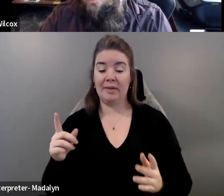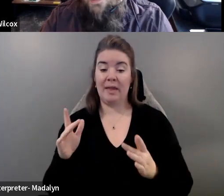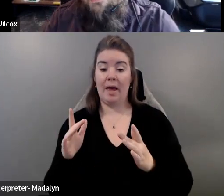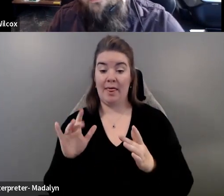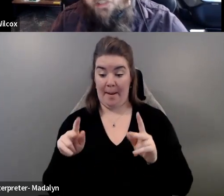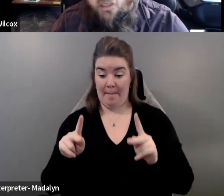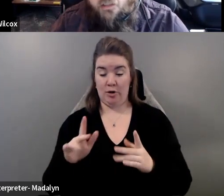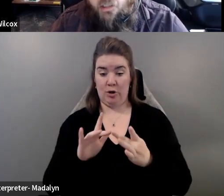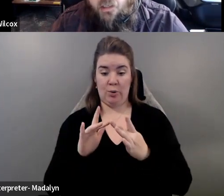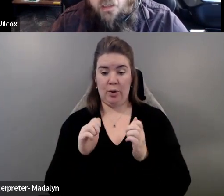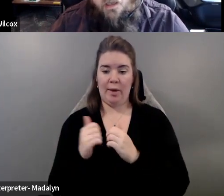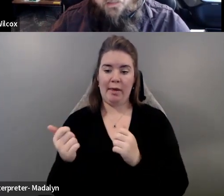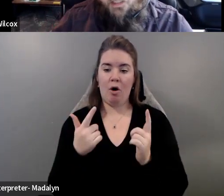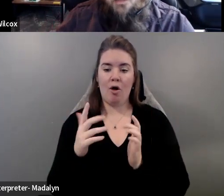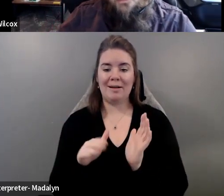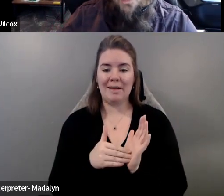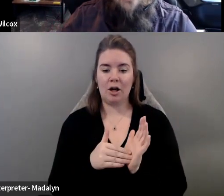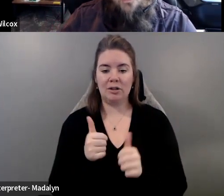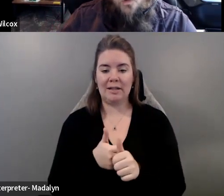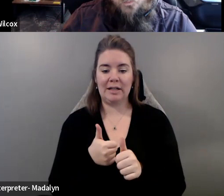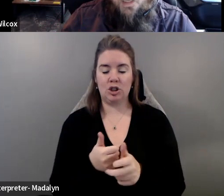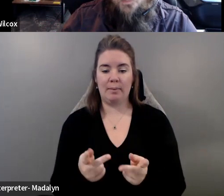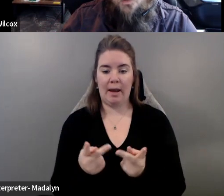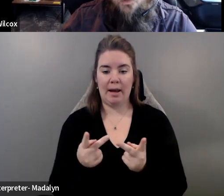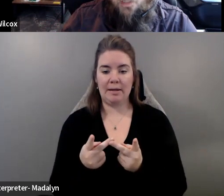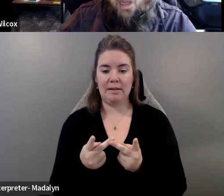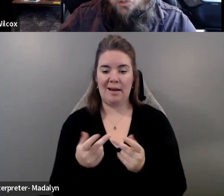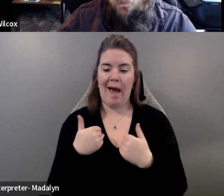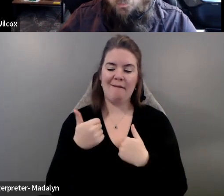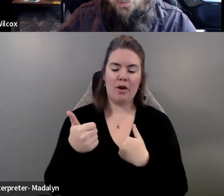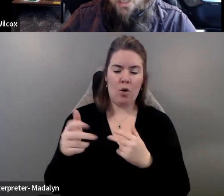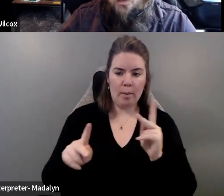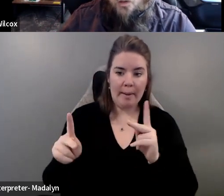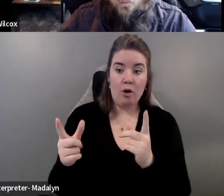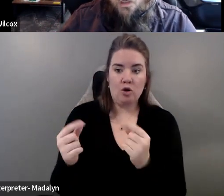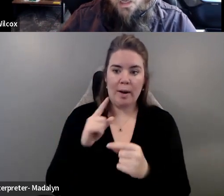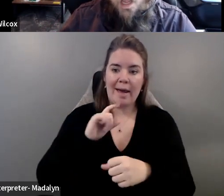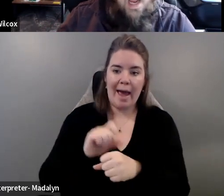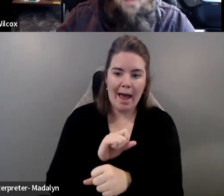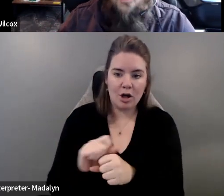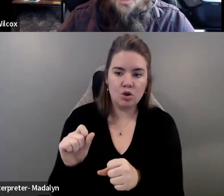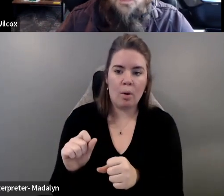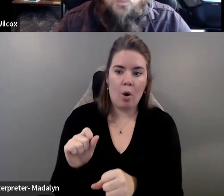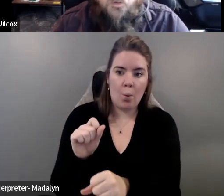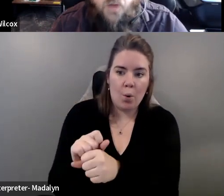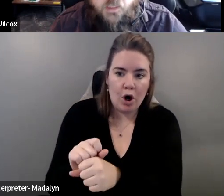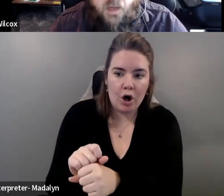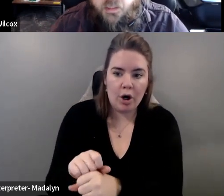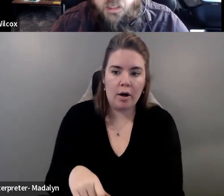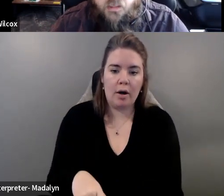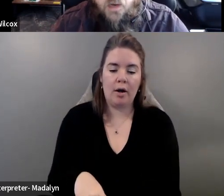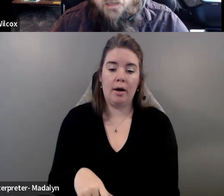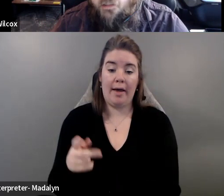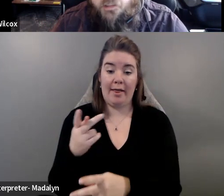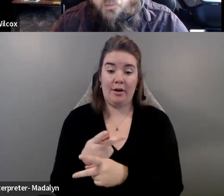to figure out what each of the centers need. The centers will have their own people doing the actual boots on the ground work, and they're being supervised